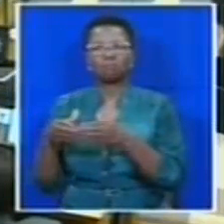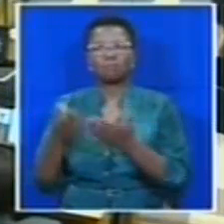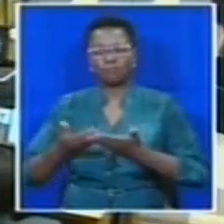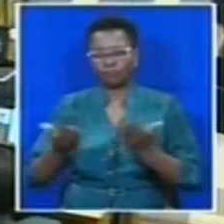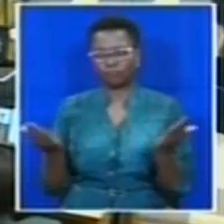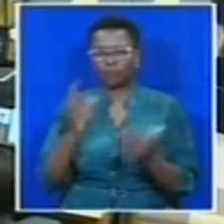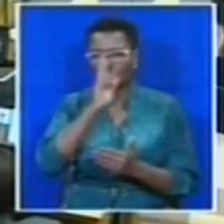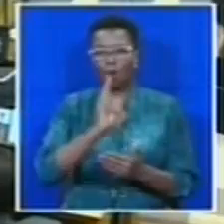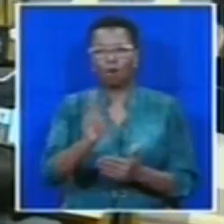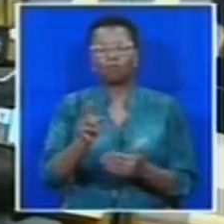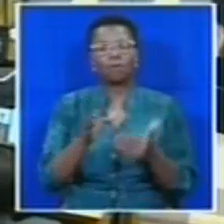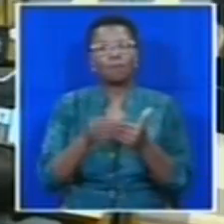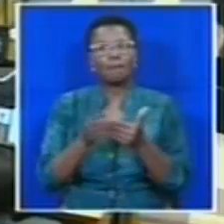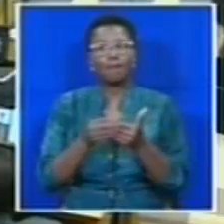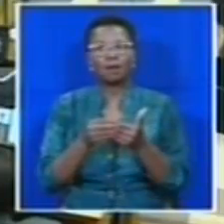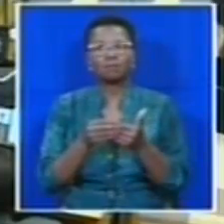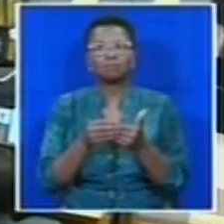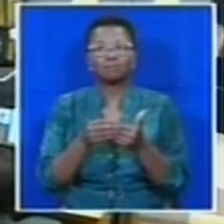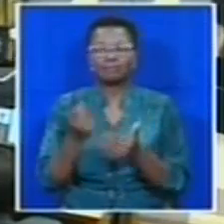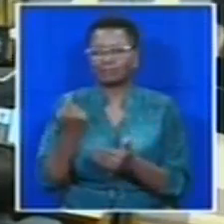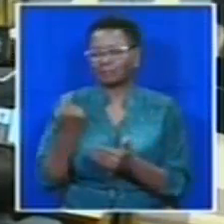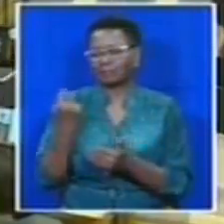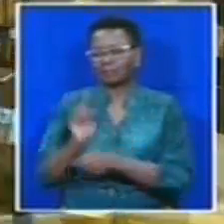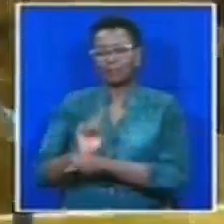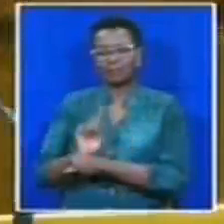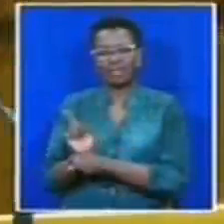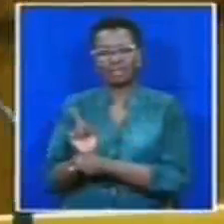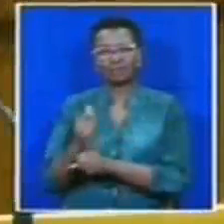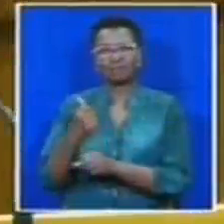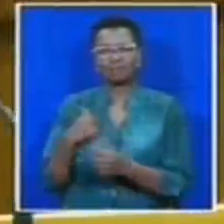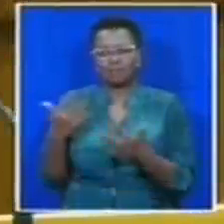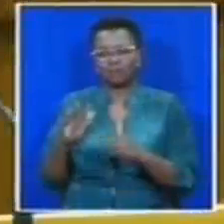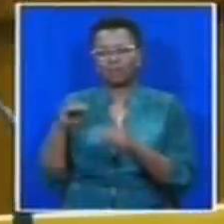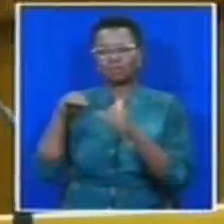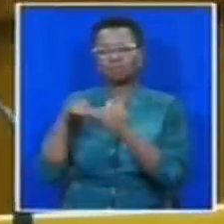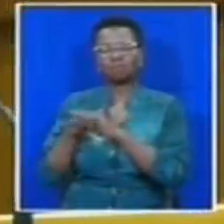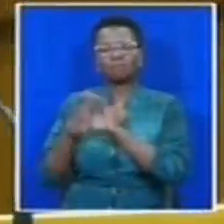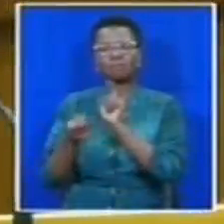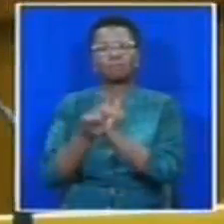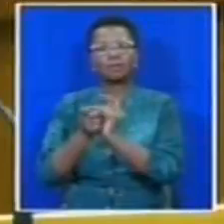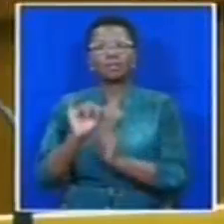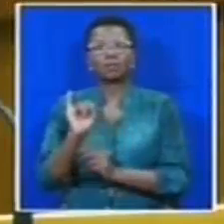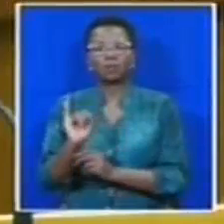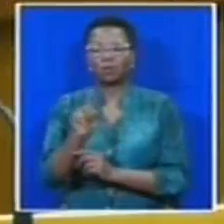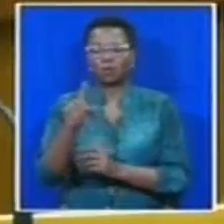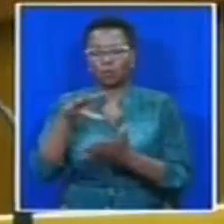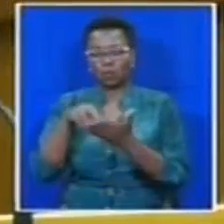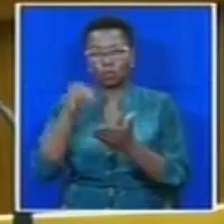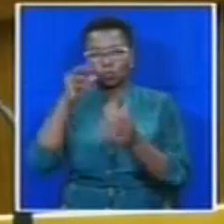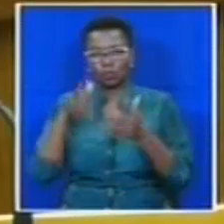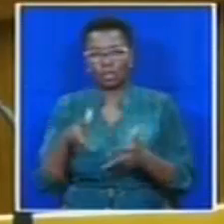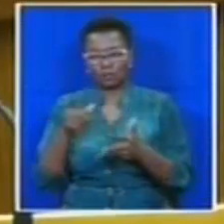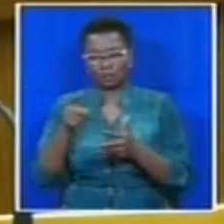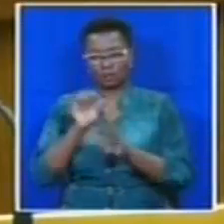members. A few minutes ago, I went on your behalf to meet a group of students who